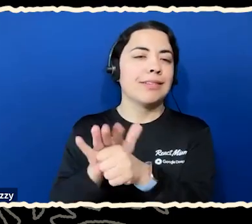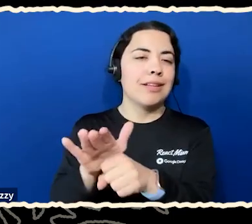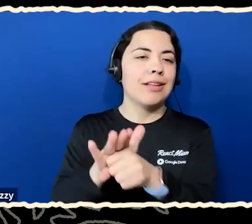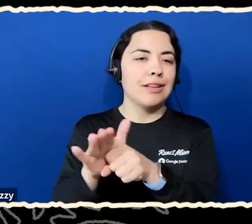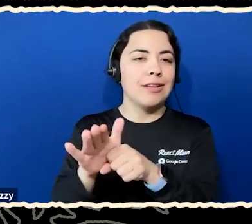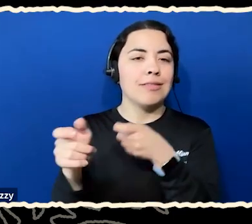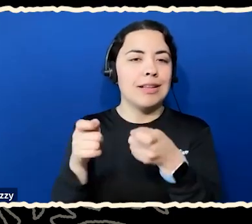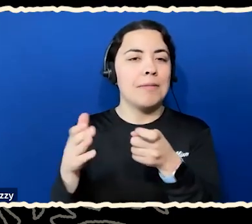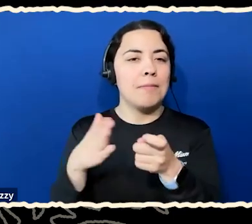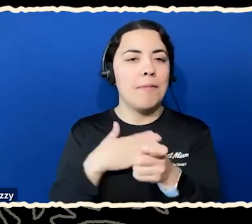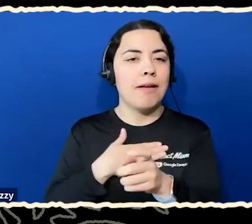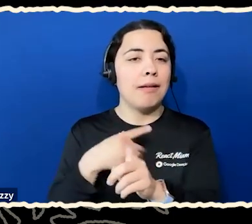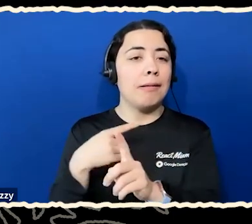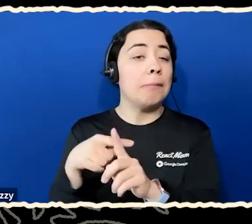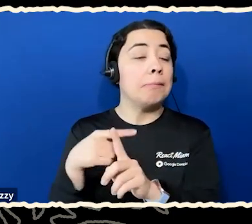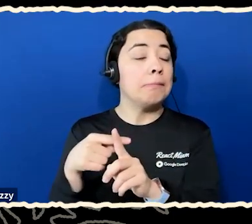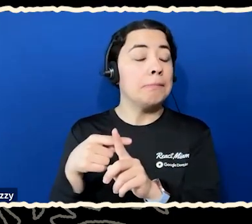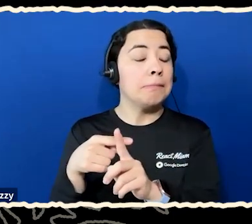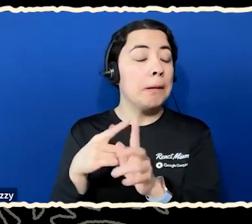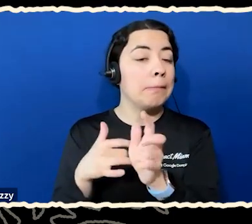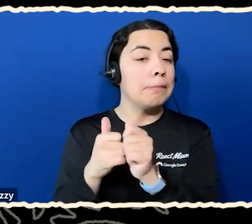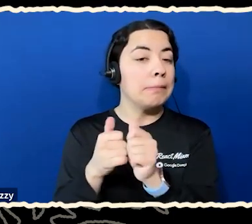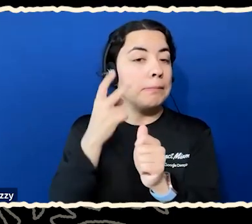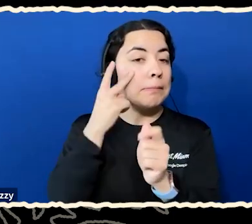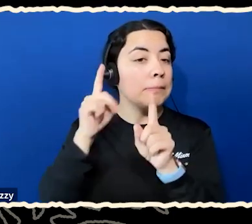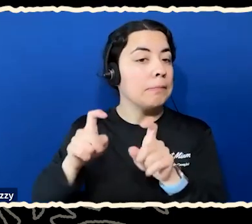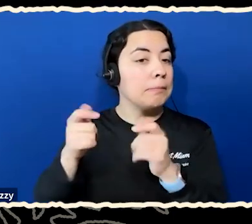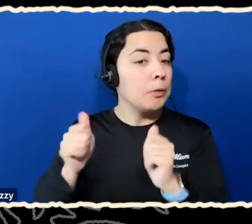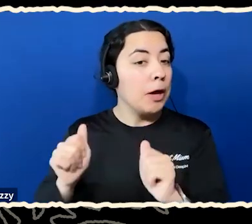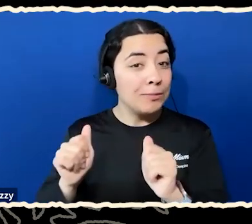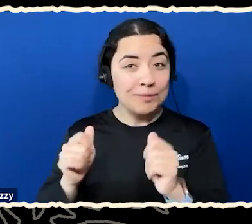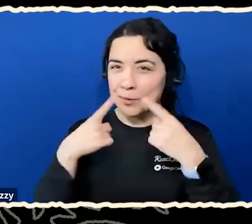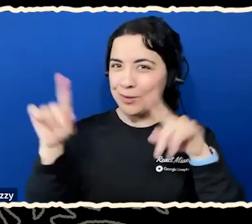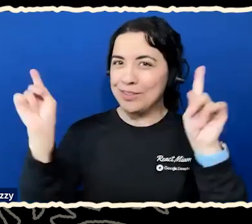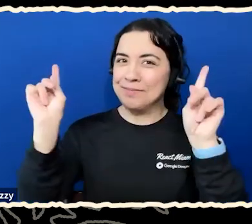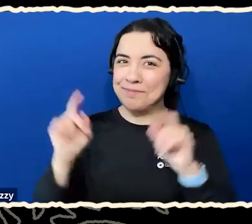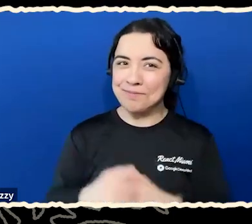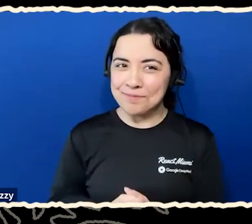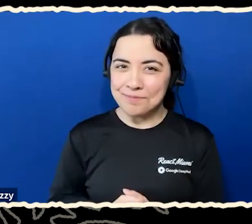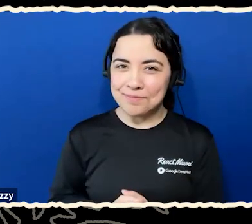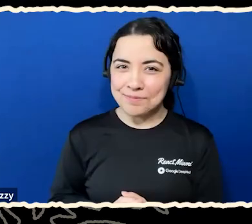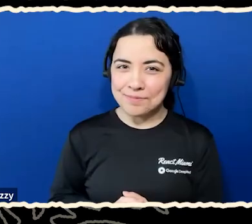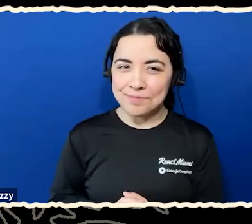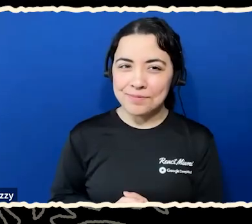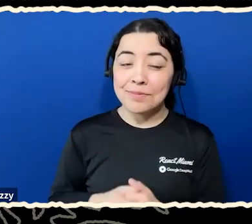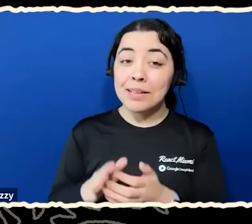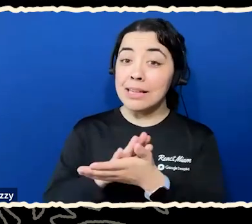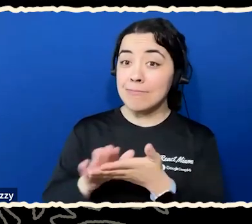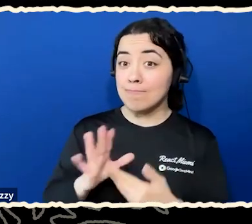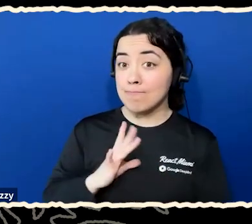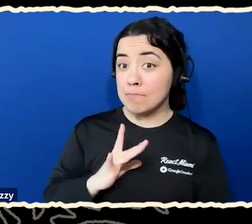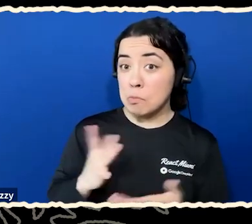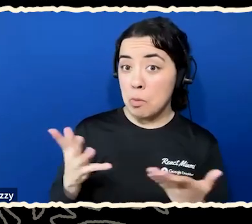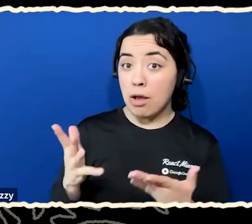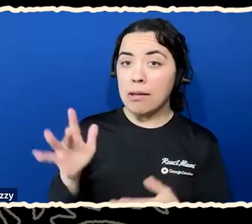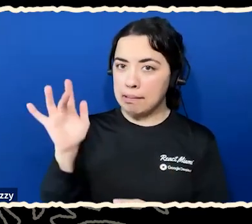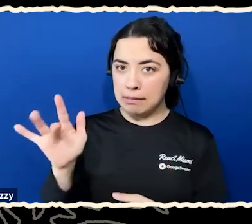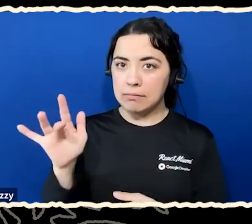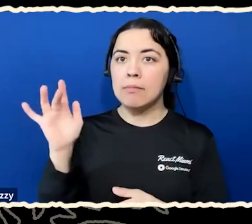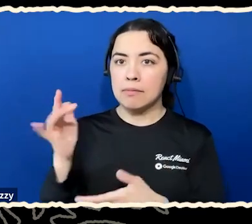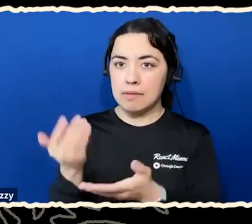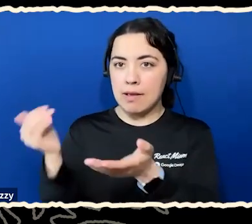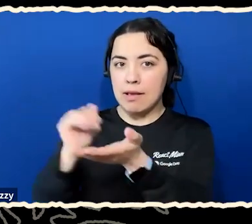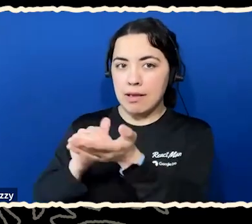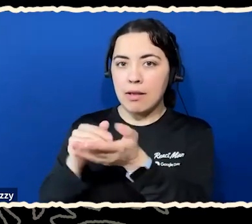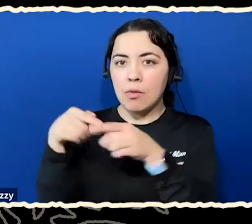out. So it works. And what's really nice is that you can click this, and then you can click again, and as you navigate